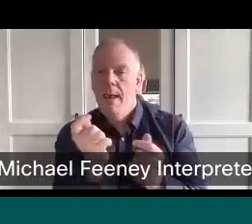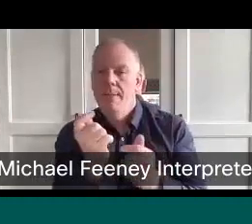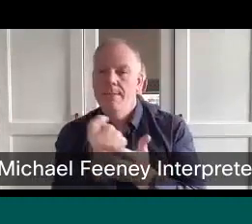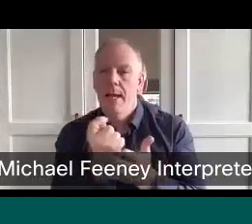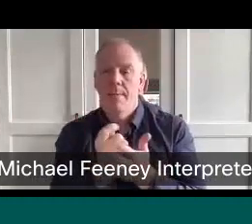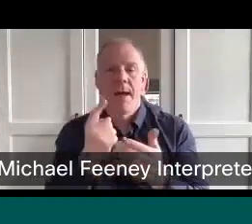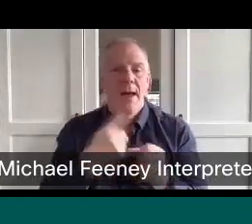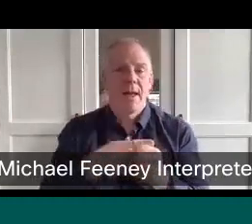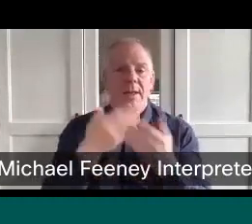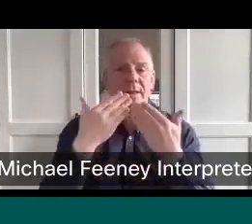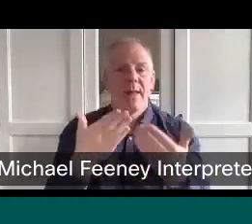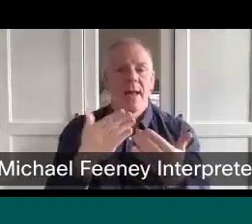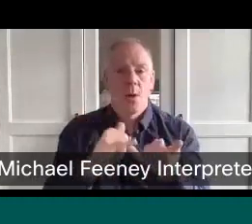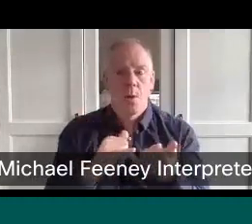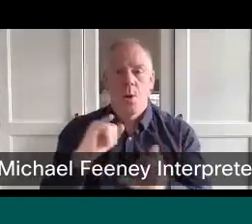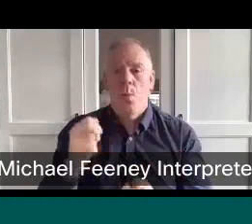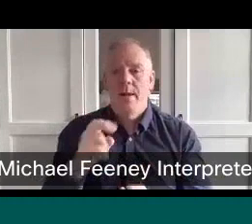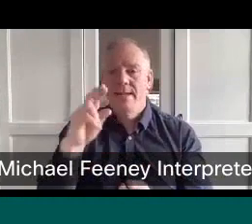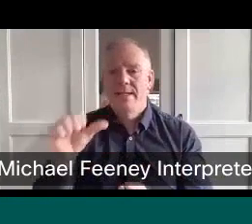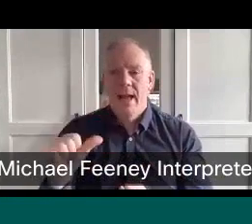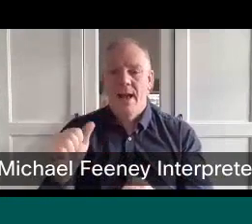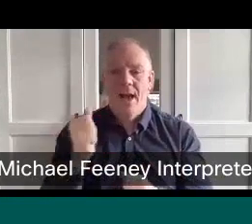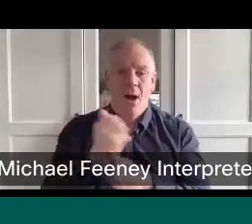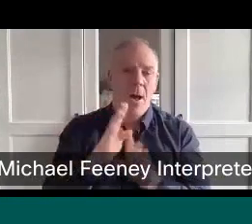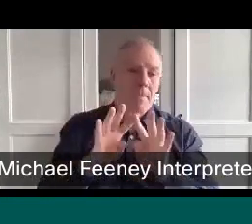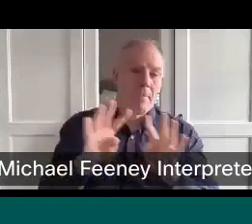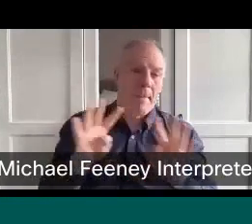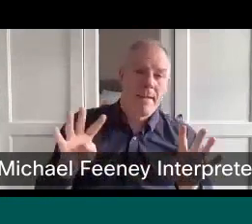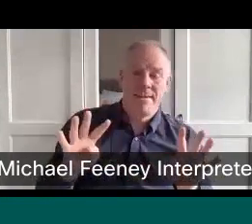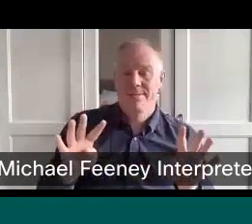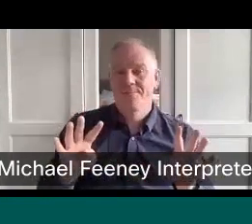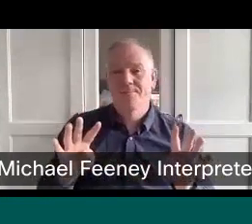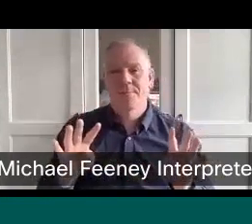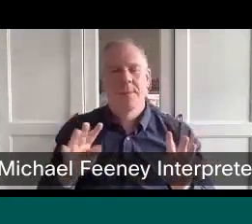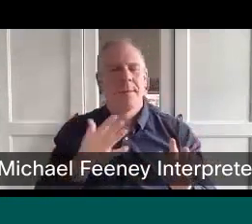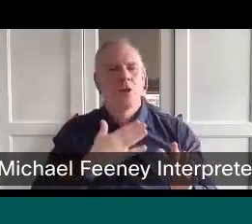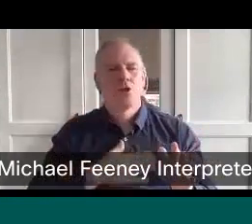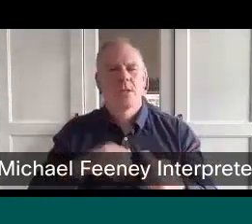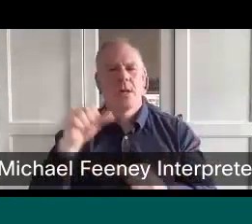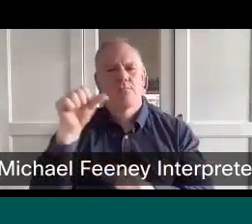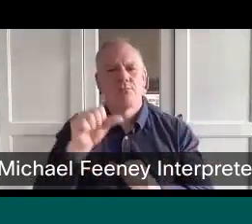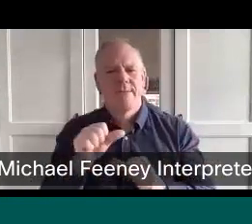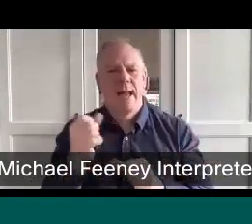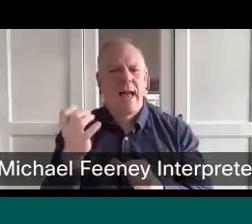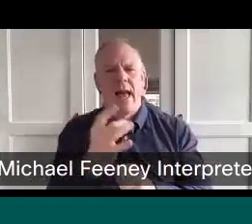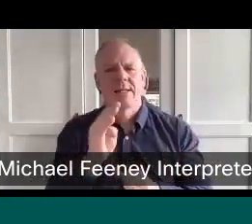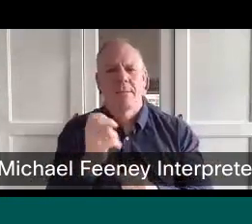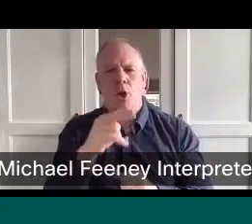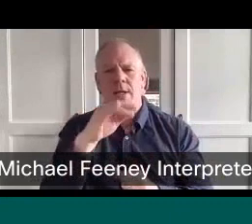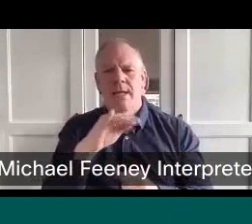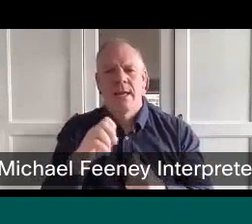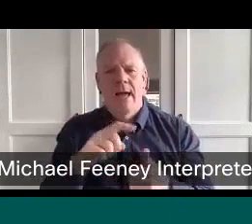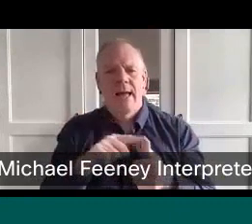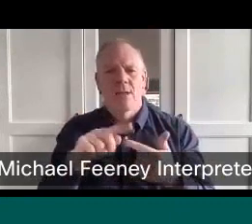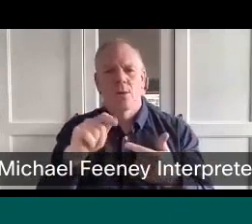like to, again, just thank, like Juanita did there, all the panelists. I think I might just go very briefly back to Bernie and to